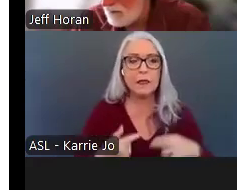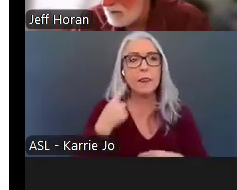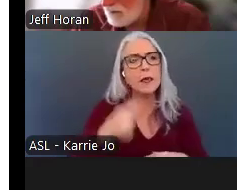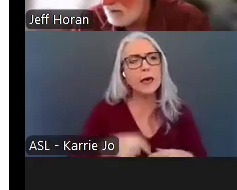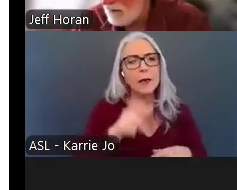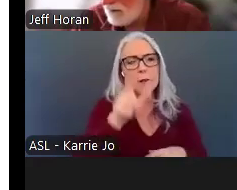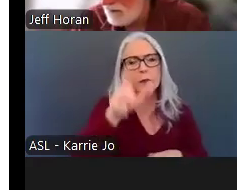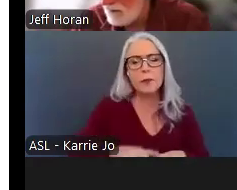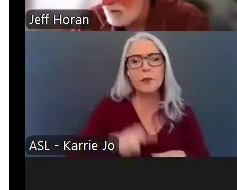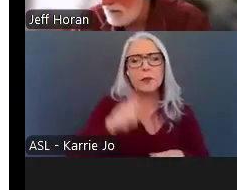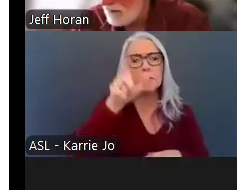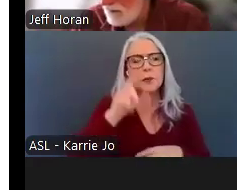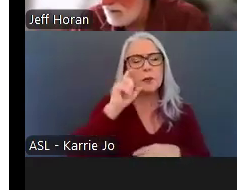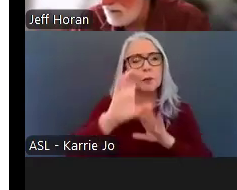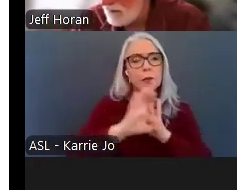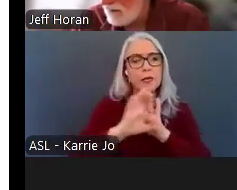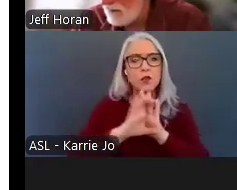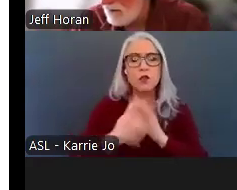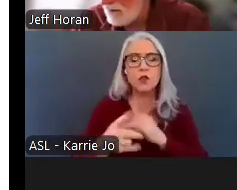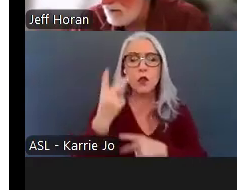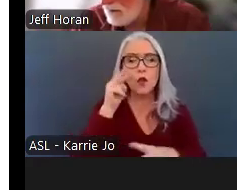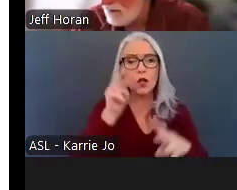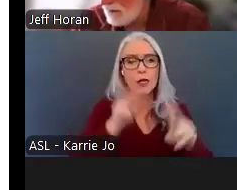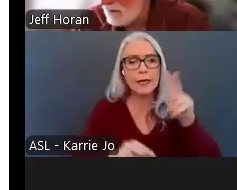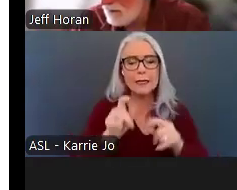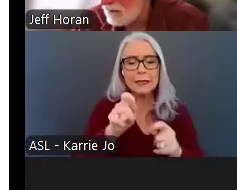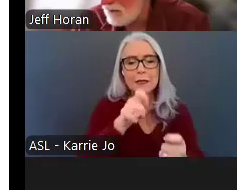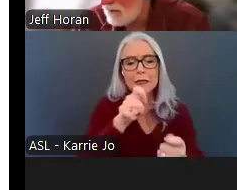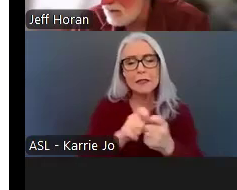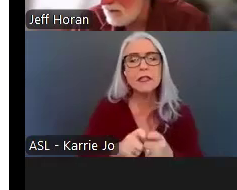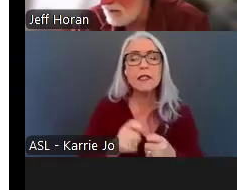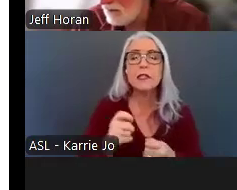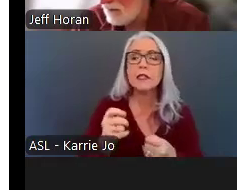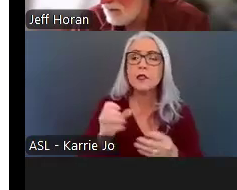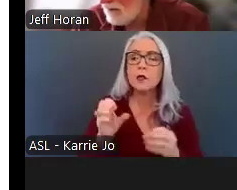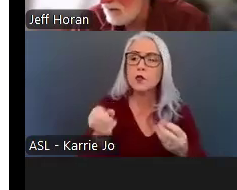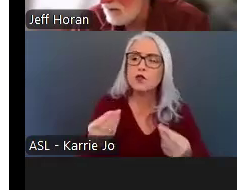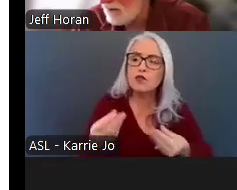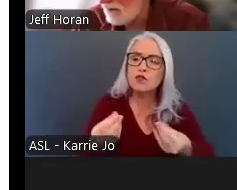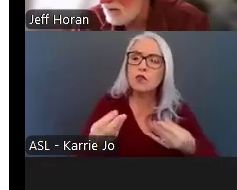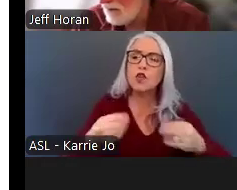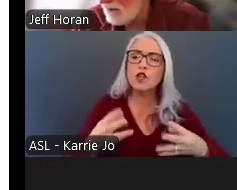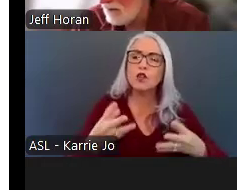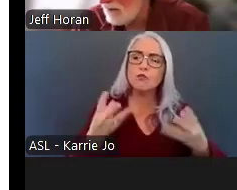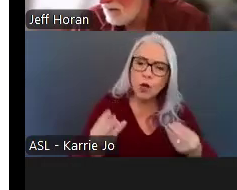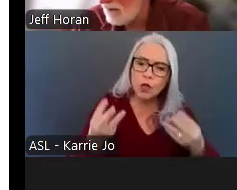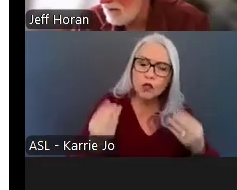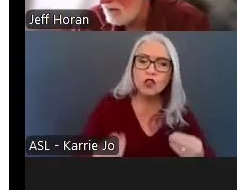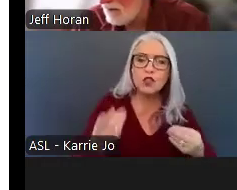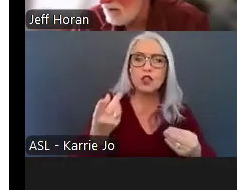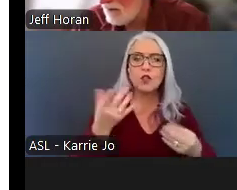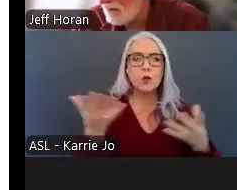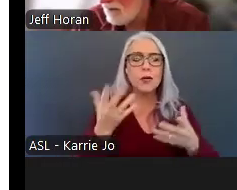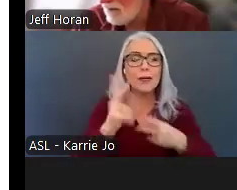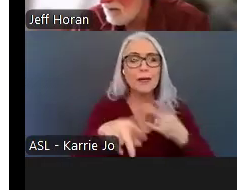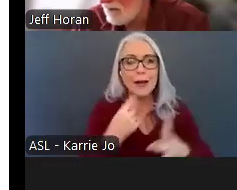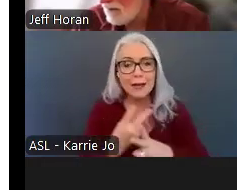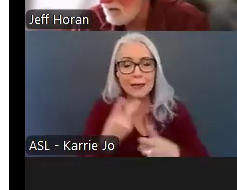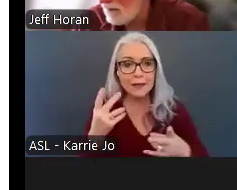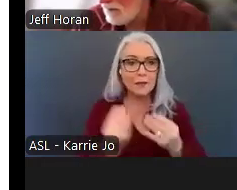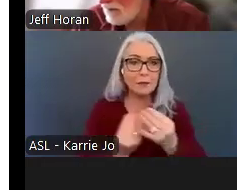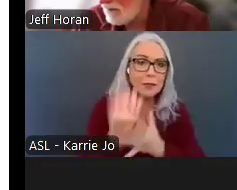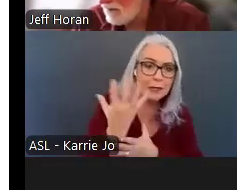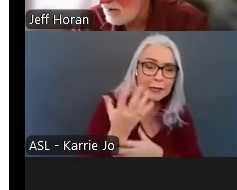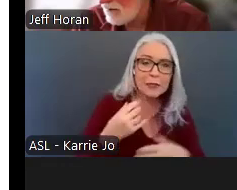looking at the available soil moisture and desiccation risk based on the type of pine plantation it is and the effect